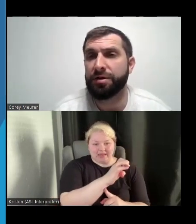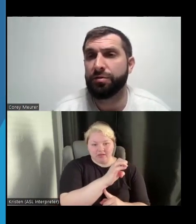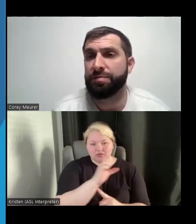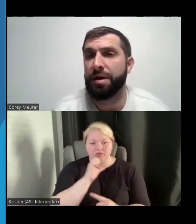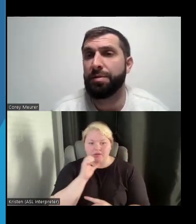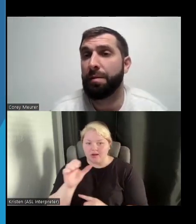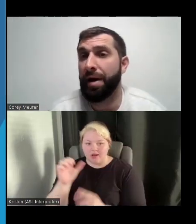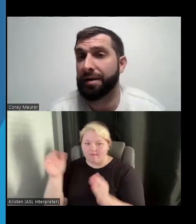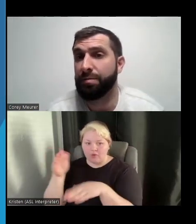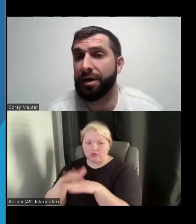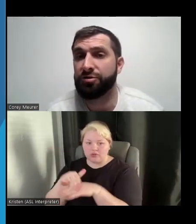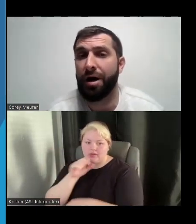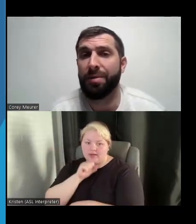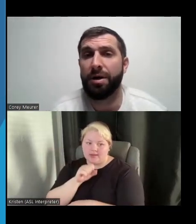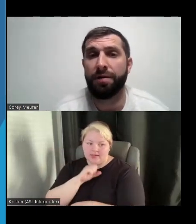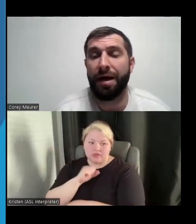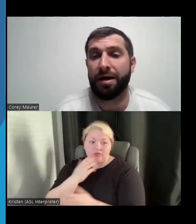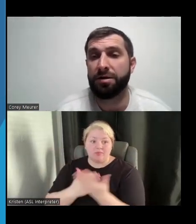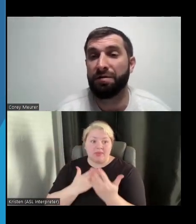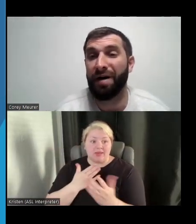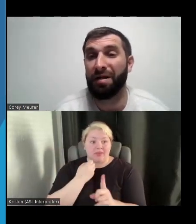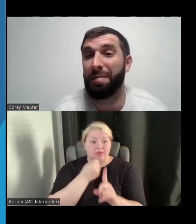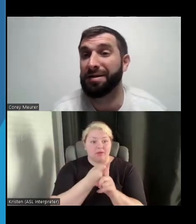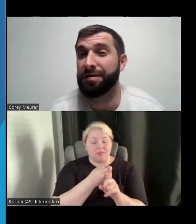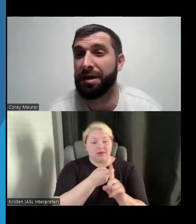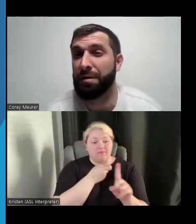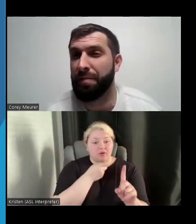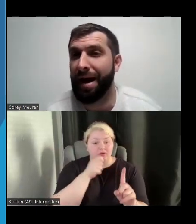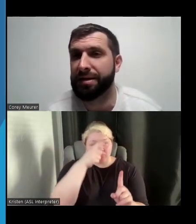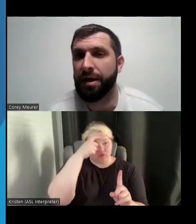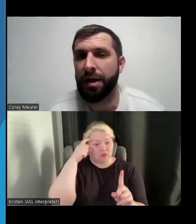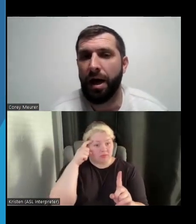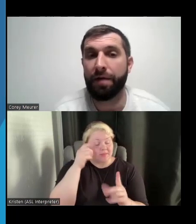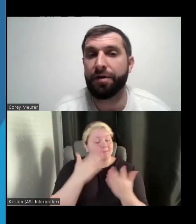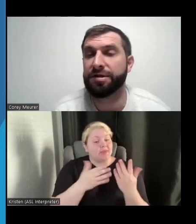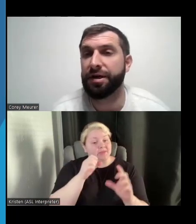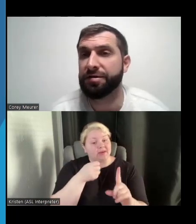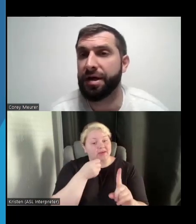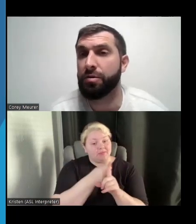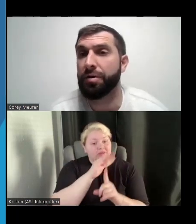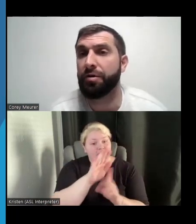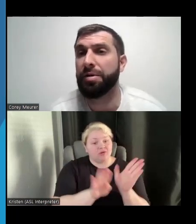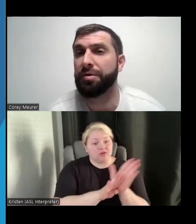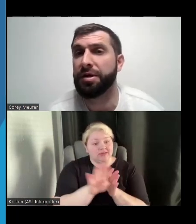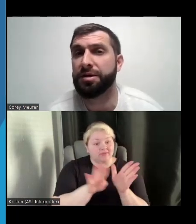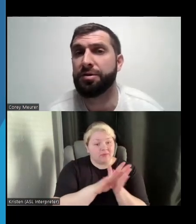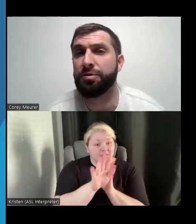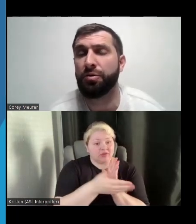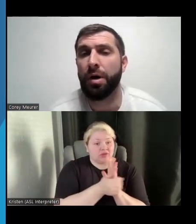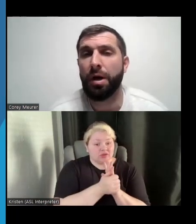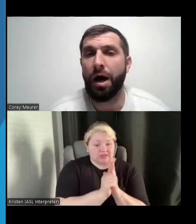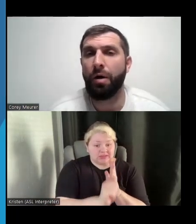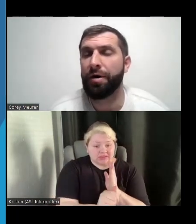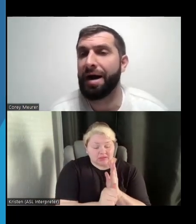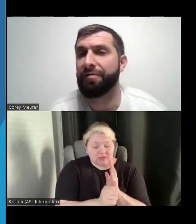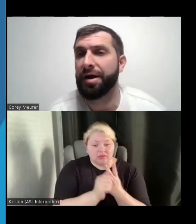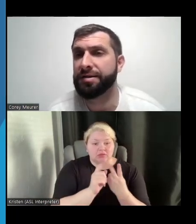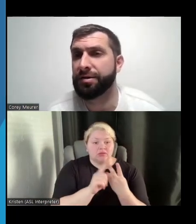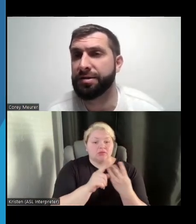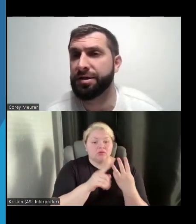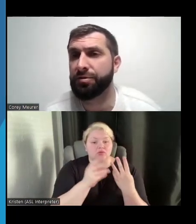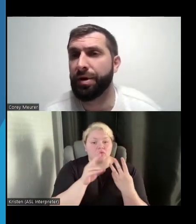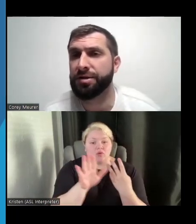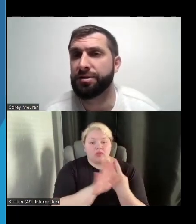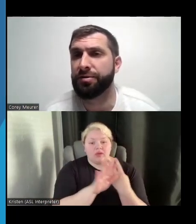that individuals may be impacted by trauma that can developmentally impact their skill set or their ability to do or